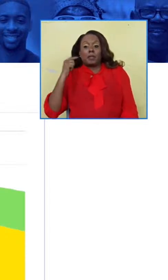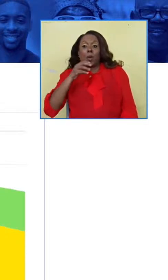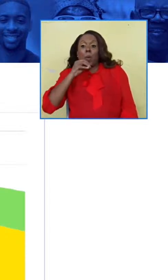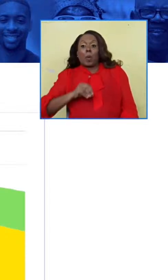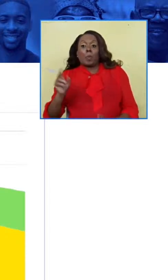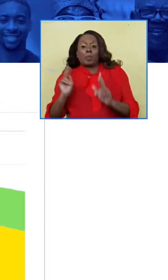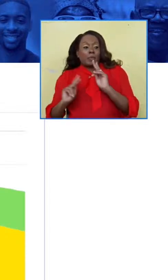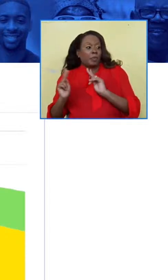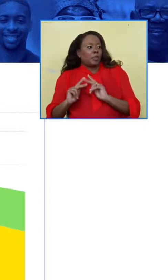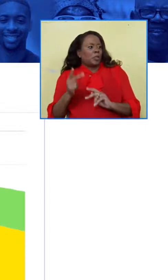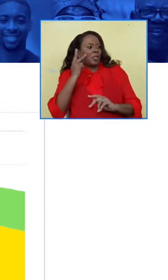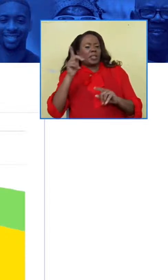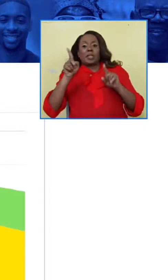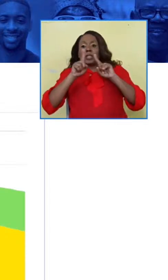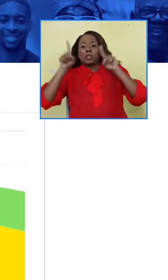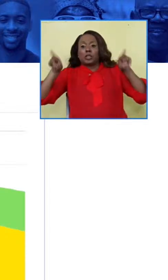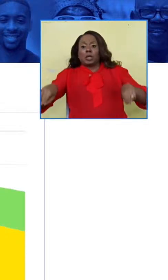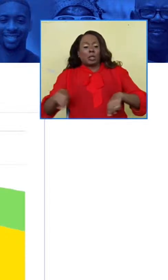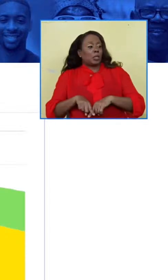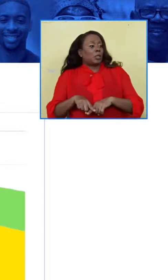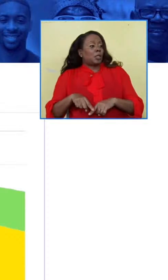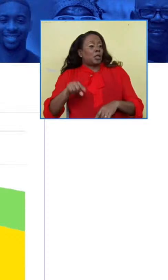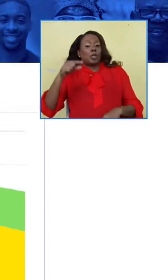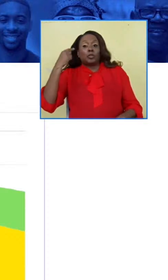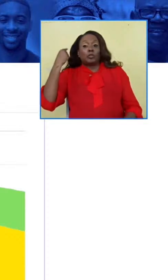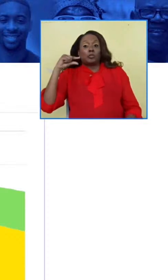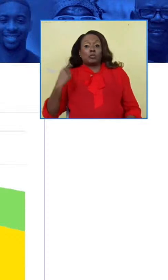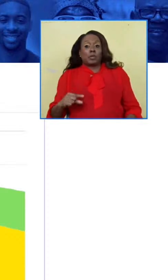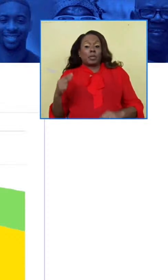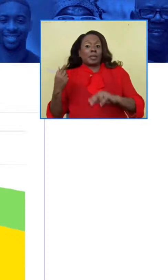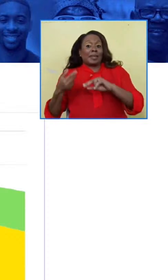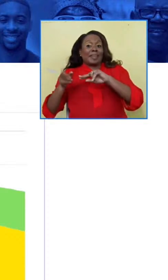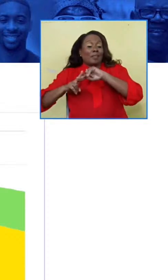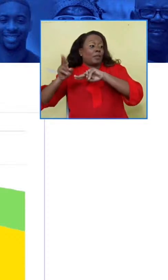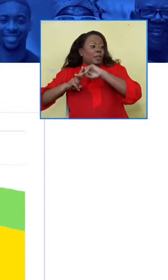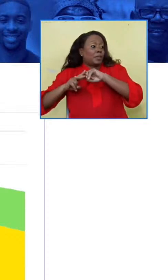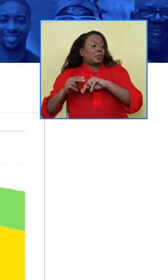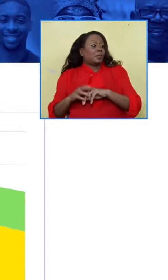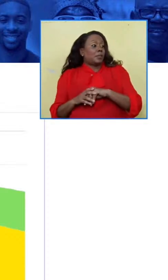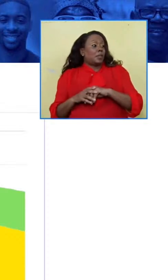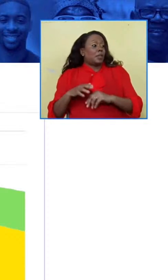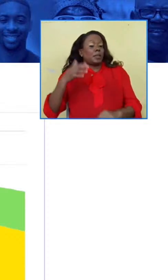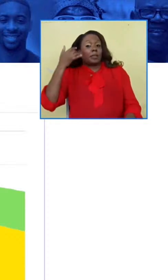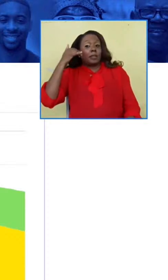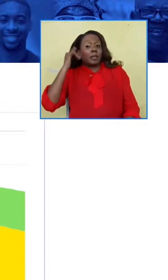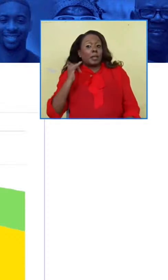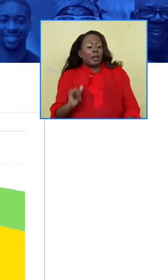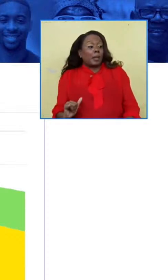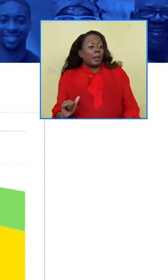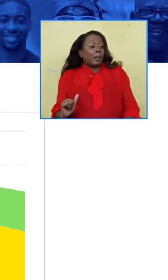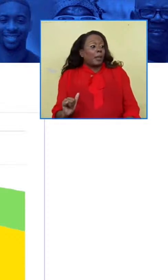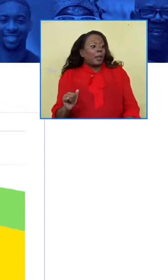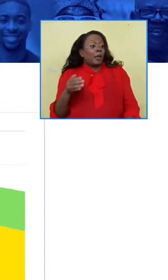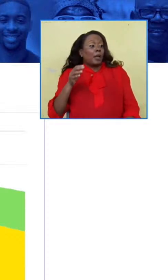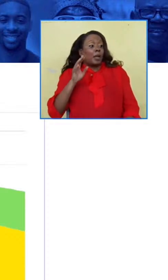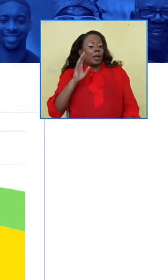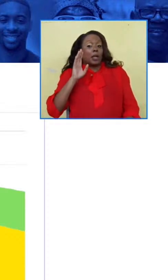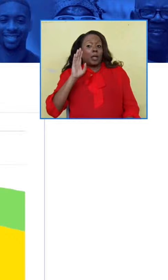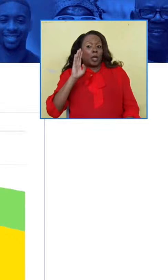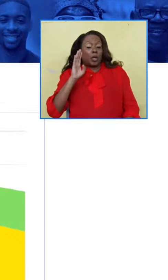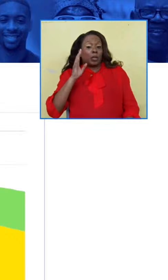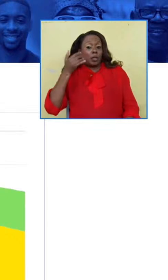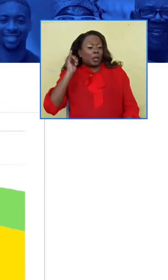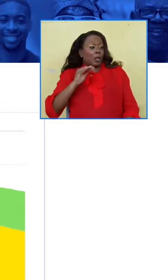top is increasing, while the blue, which is the children, and the yellow, which is the working age population, they're both